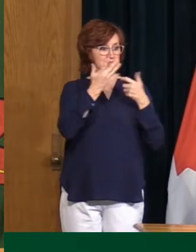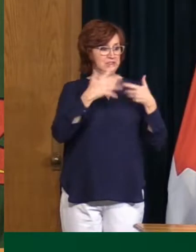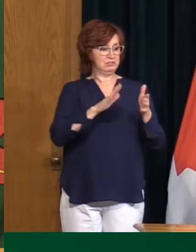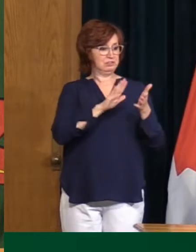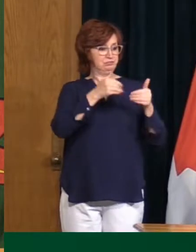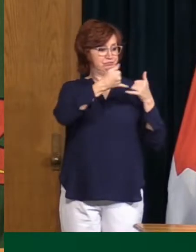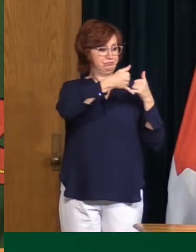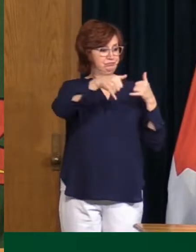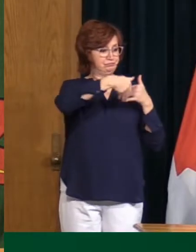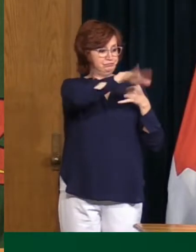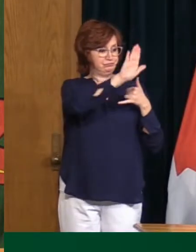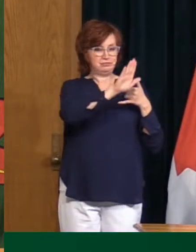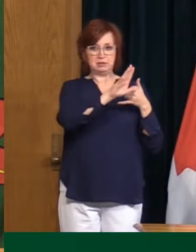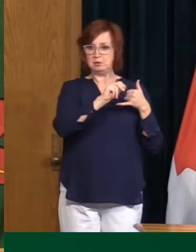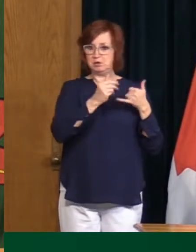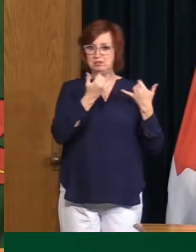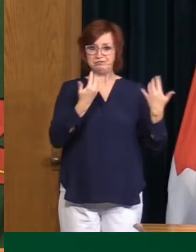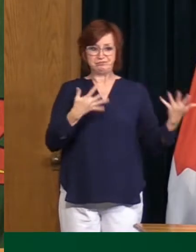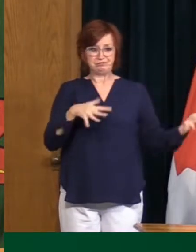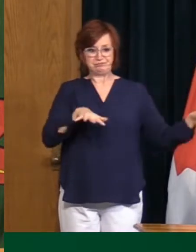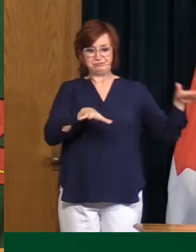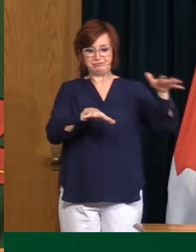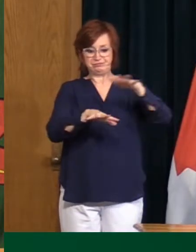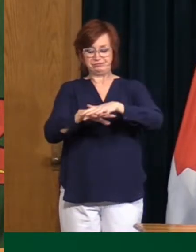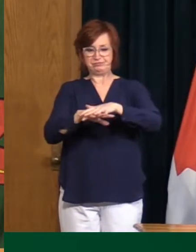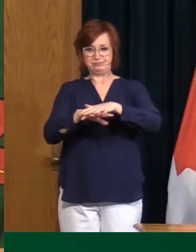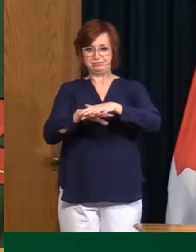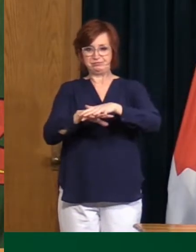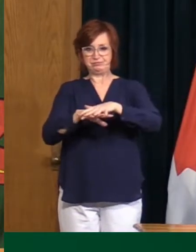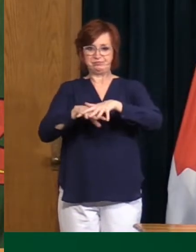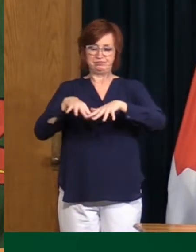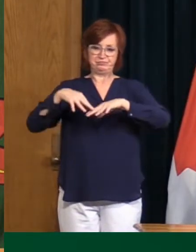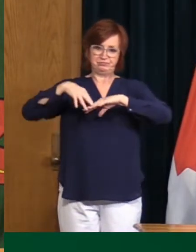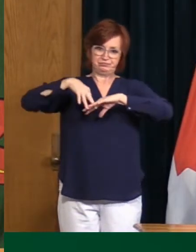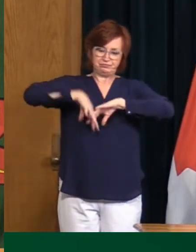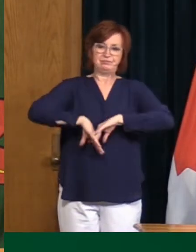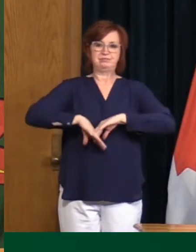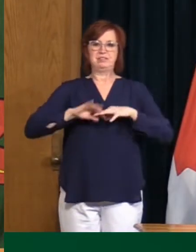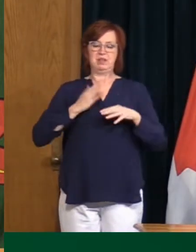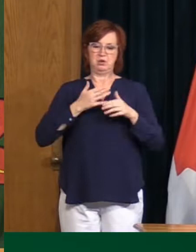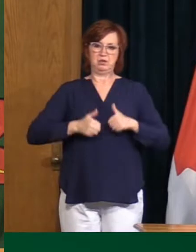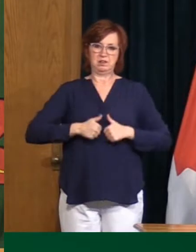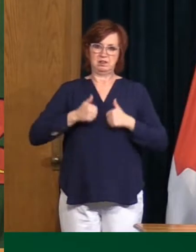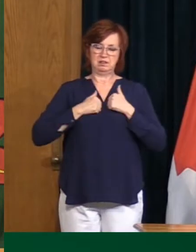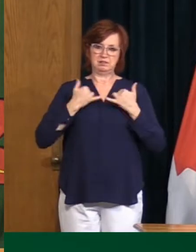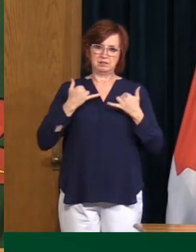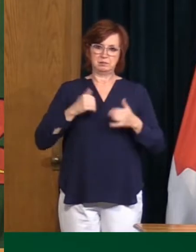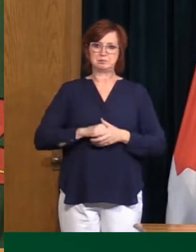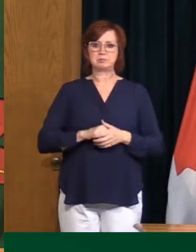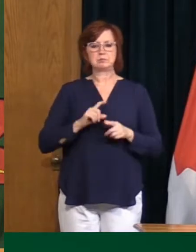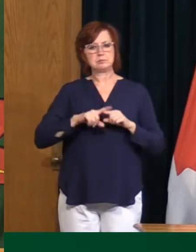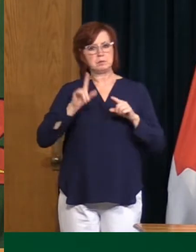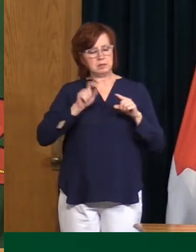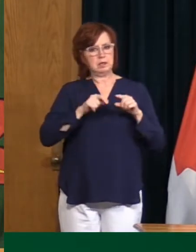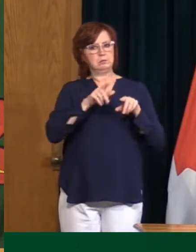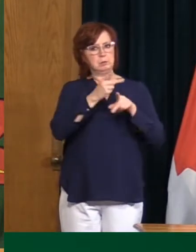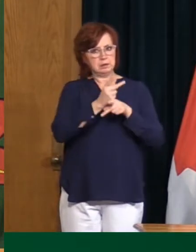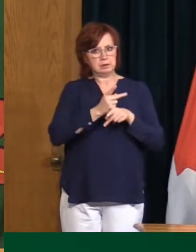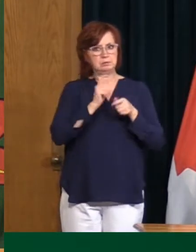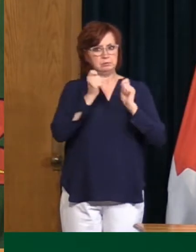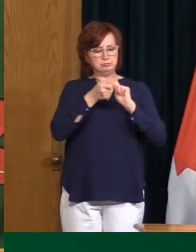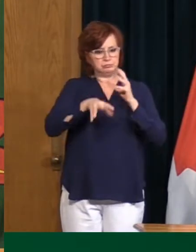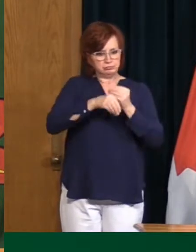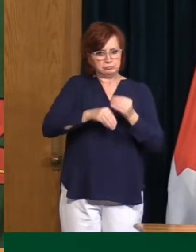virus. Just like many other workplaces in Saskatchewan, our service resumption plan will include additional preventative measures to keep you and your